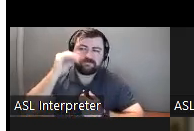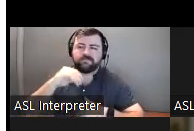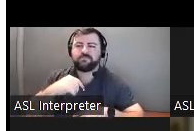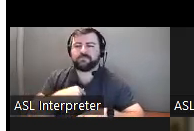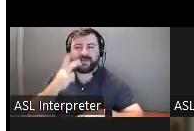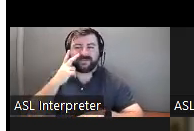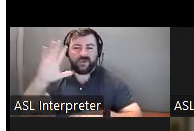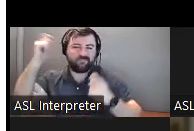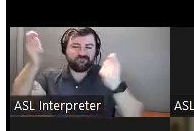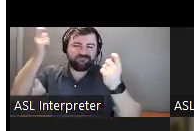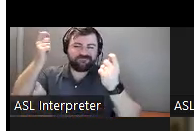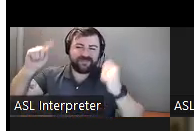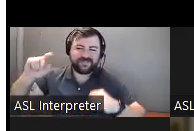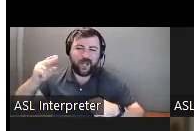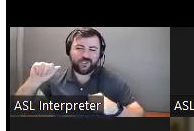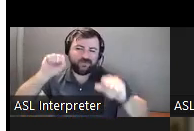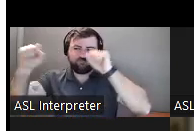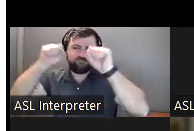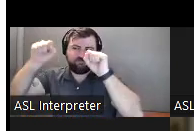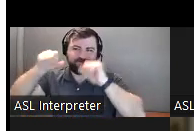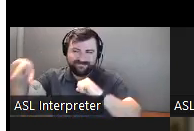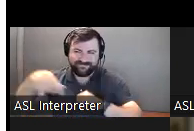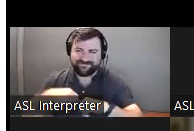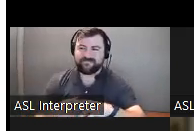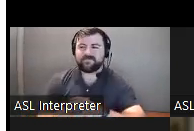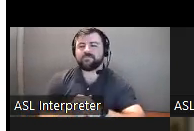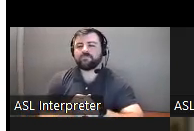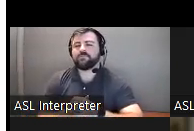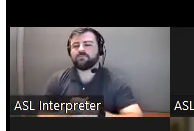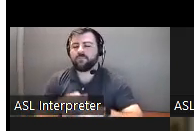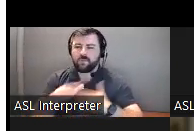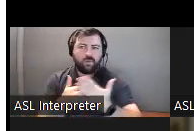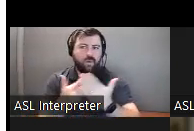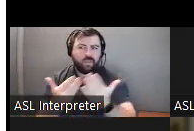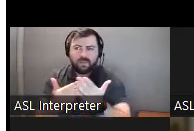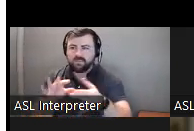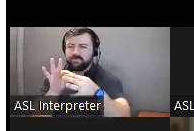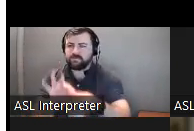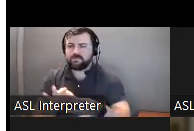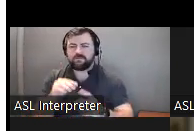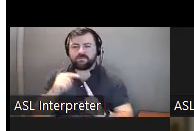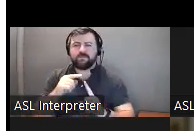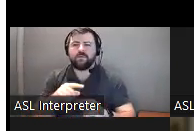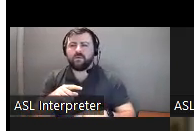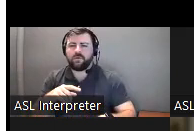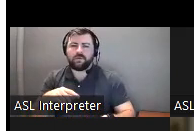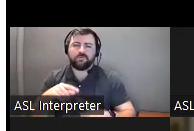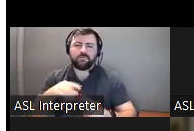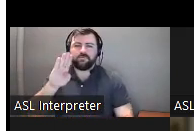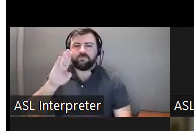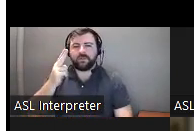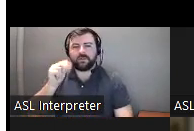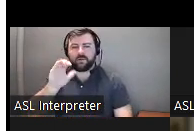see your celebration, Tasha, on what all things within BHAAC and